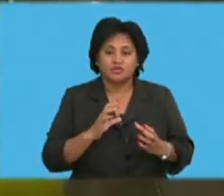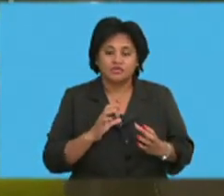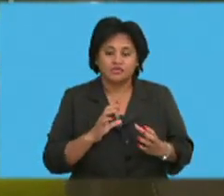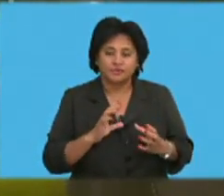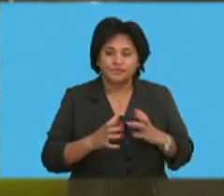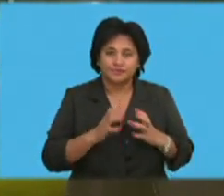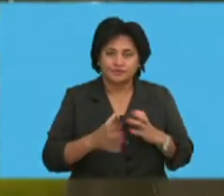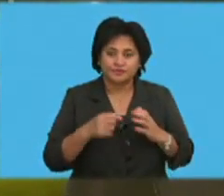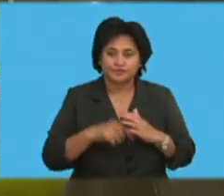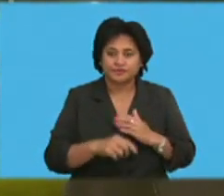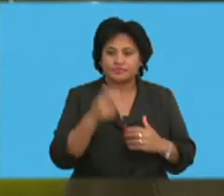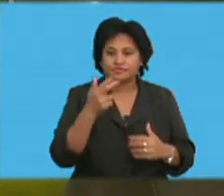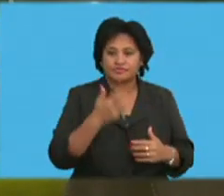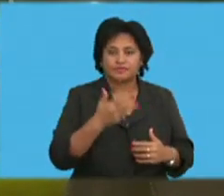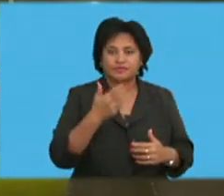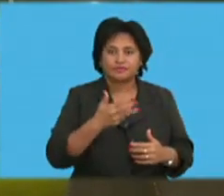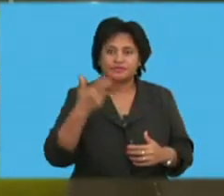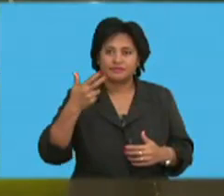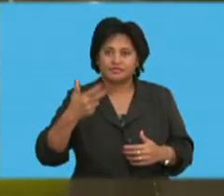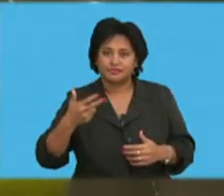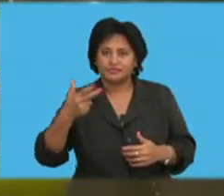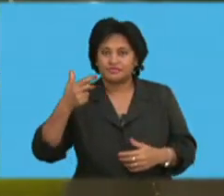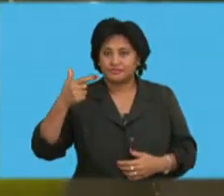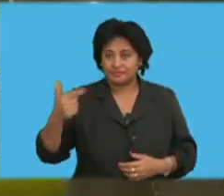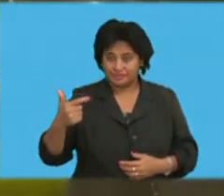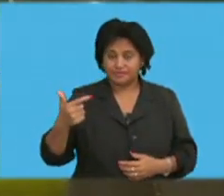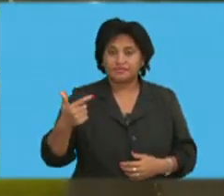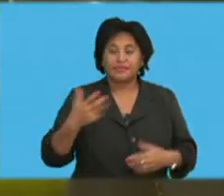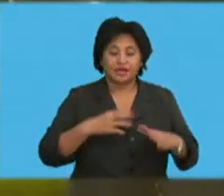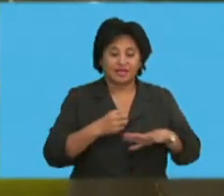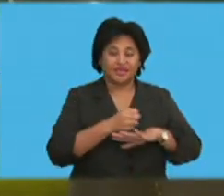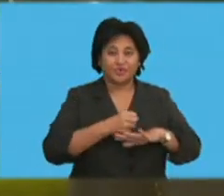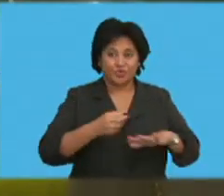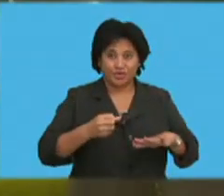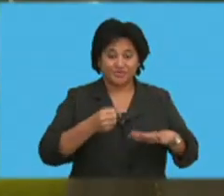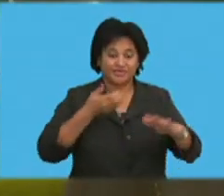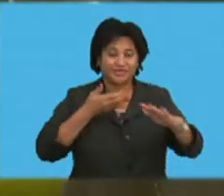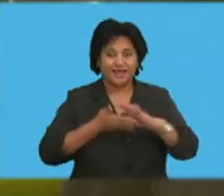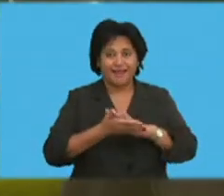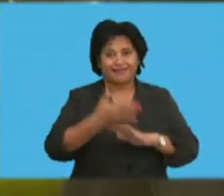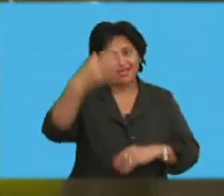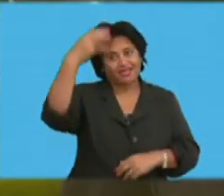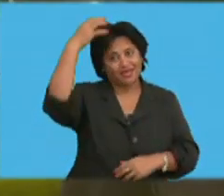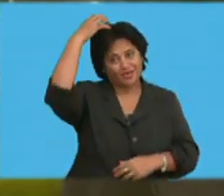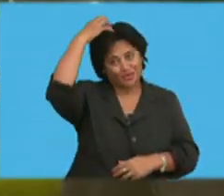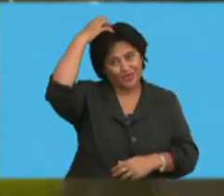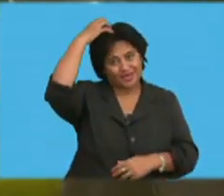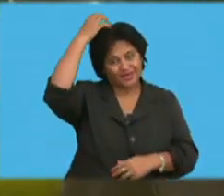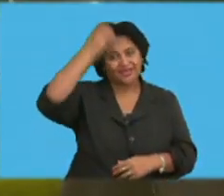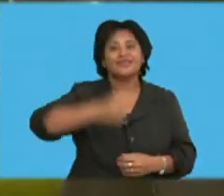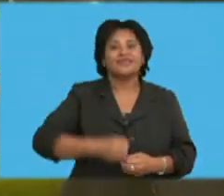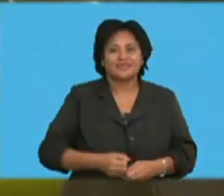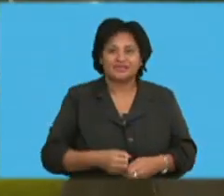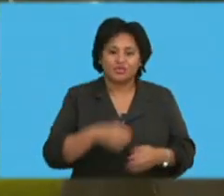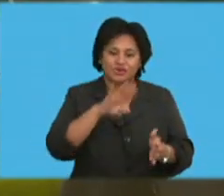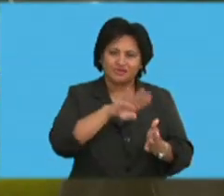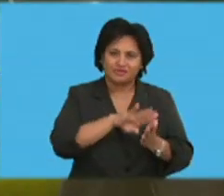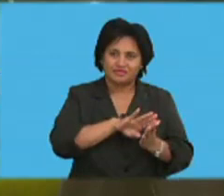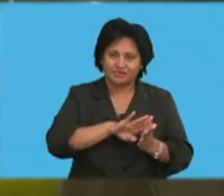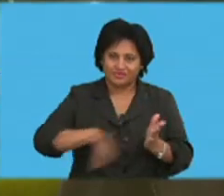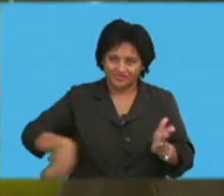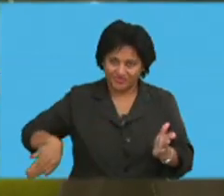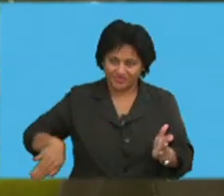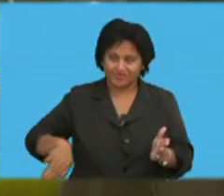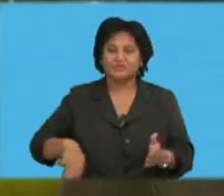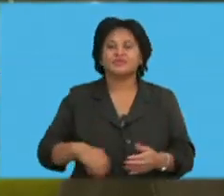the head of the state, who was the Queen, was actually removed. And it unilaterally declared a republic.